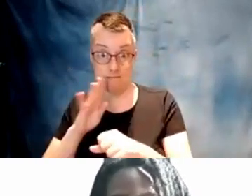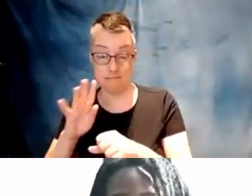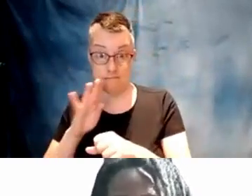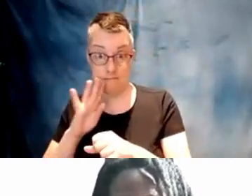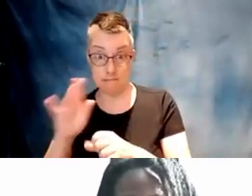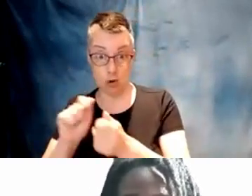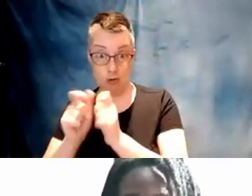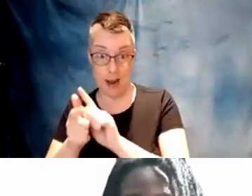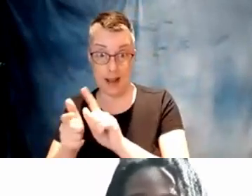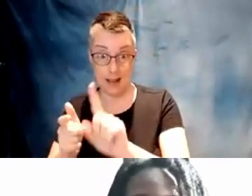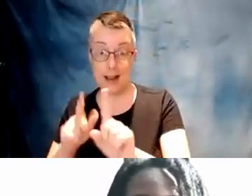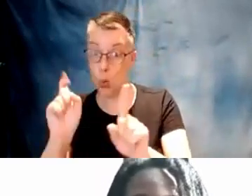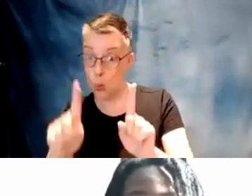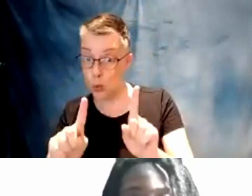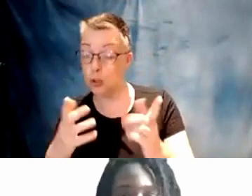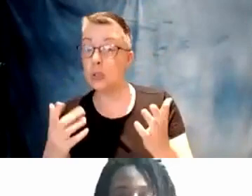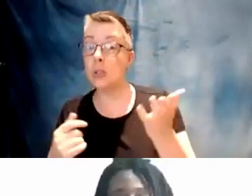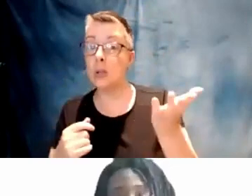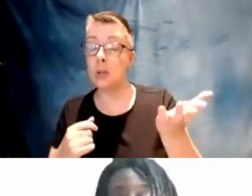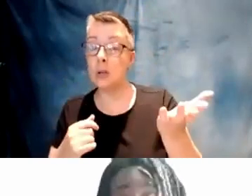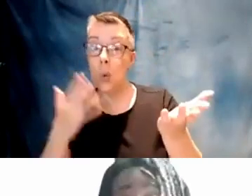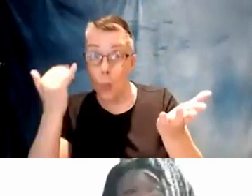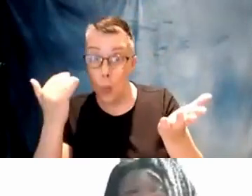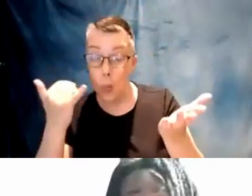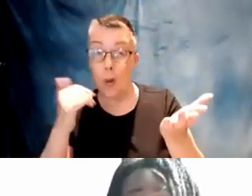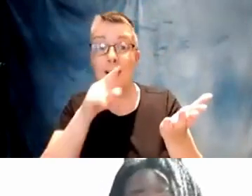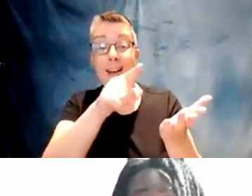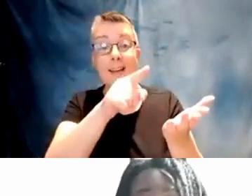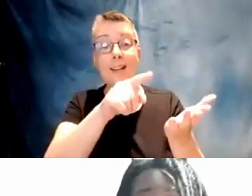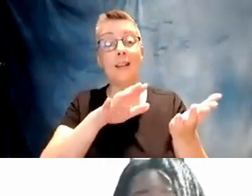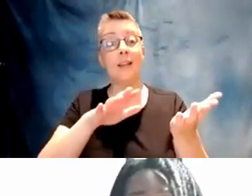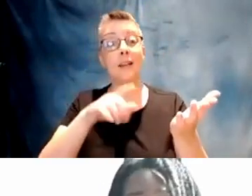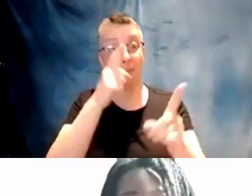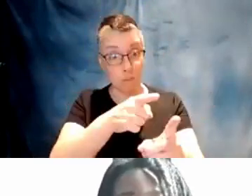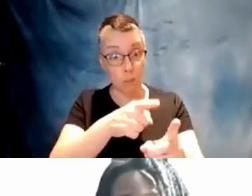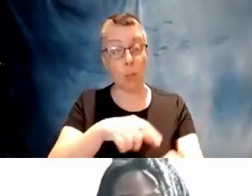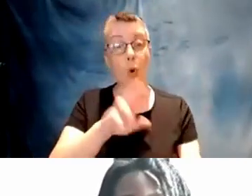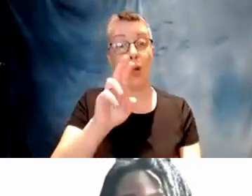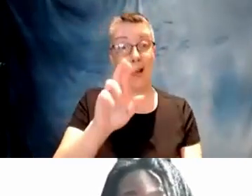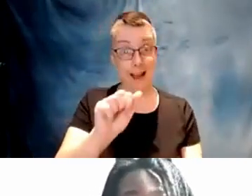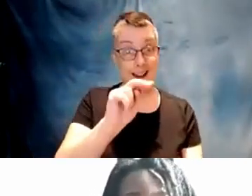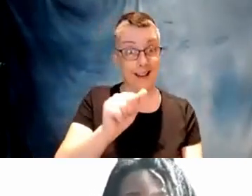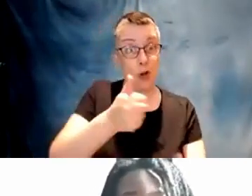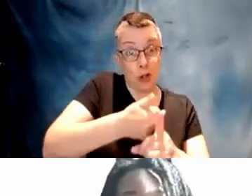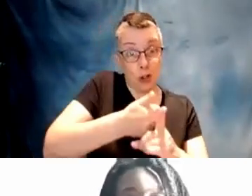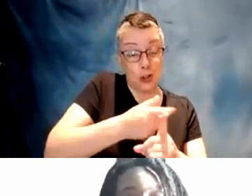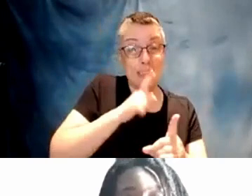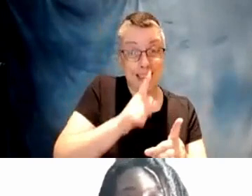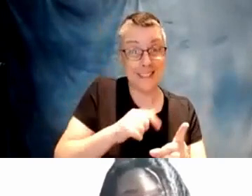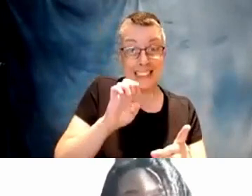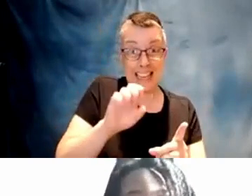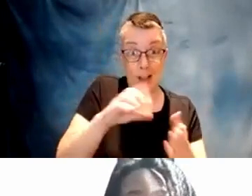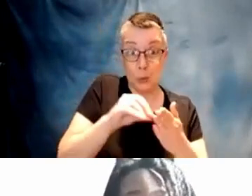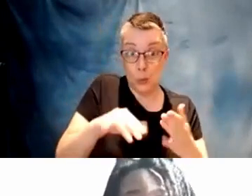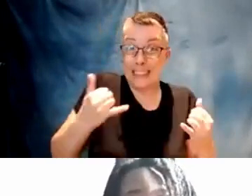the question? So it's, because she's currently an ELL student now. So I think that's just grasping